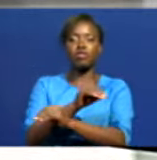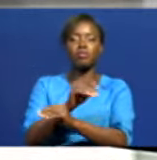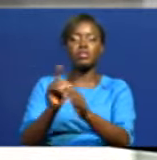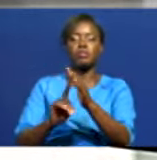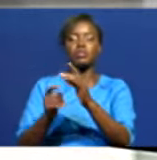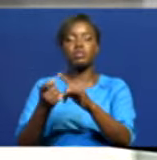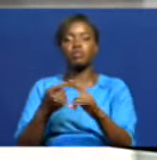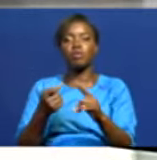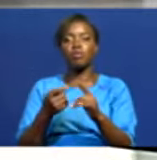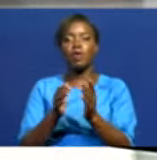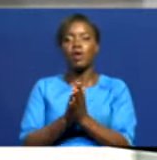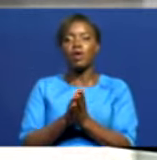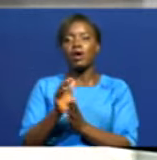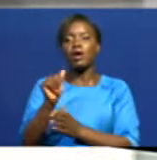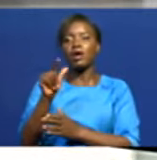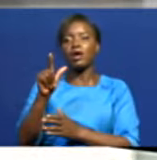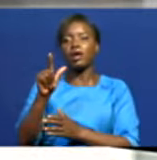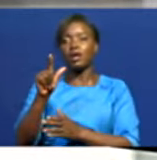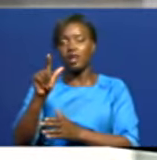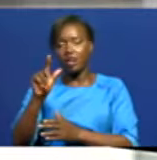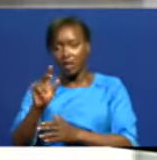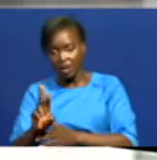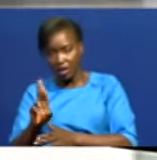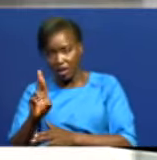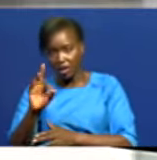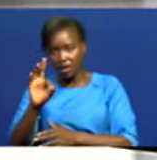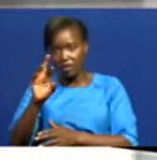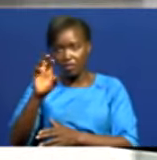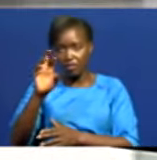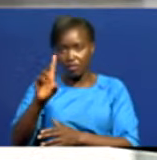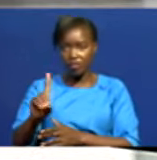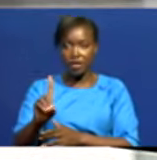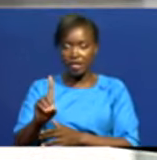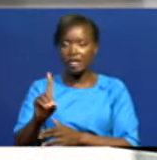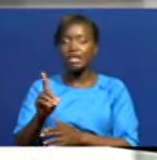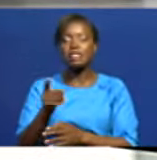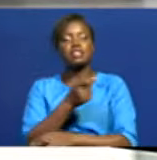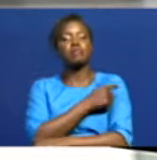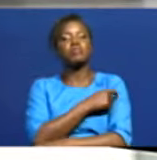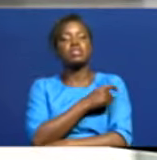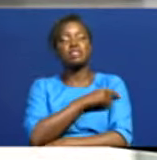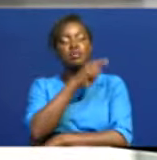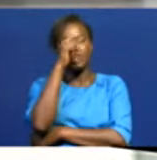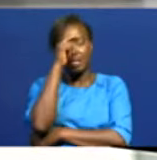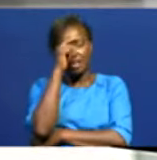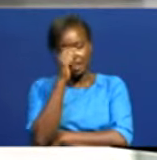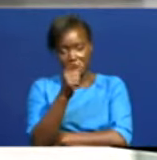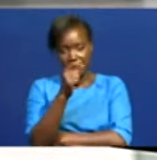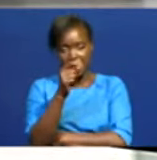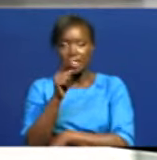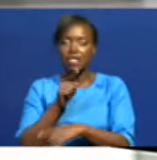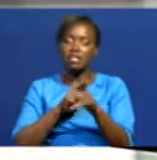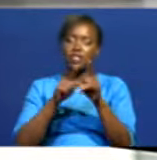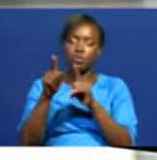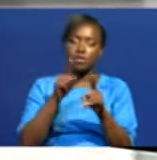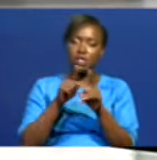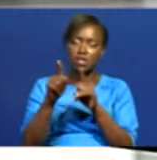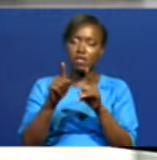Alfred Mutua, Mudavadi promised Kenyans in the diaspora that they shall be treated with dignity. His tourism